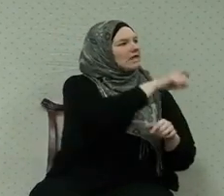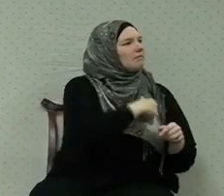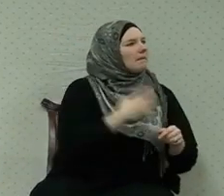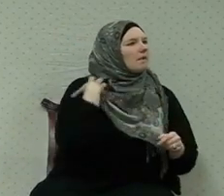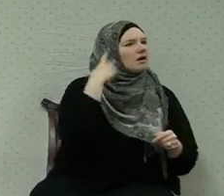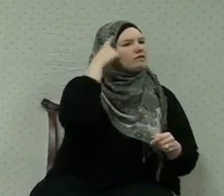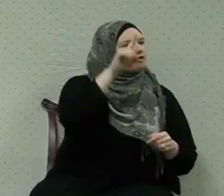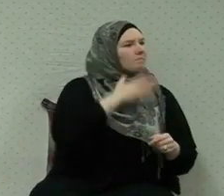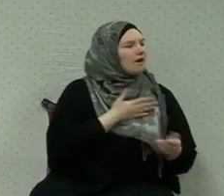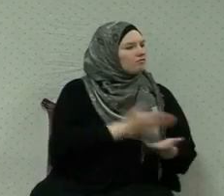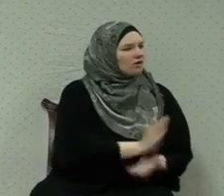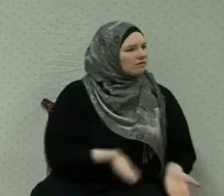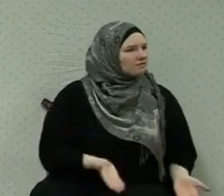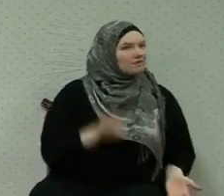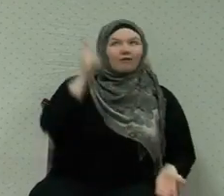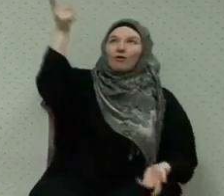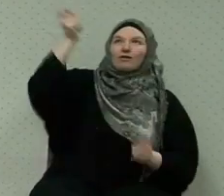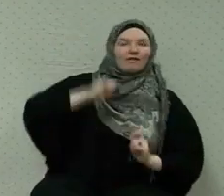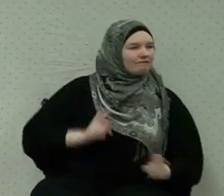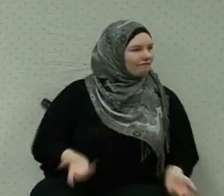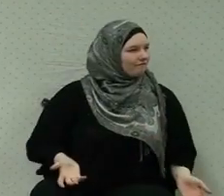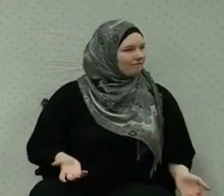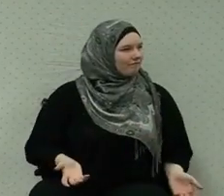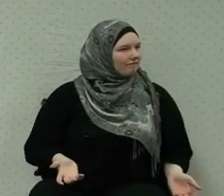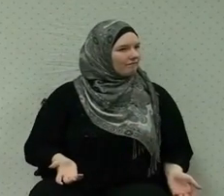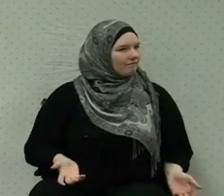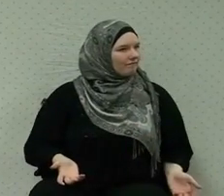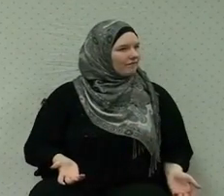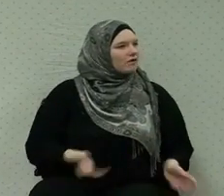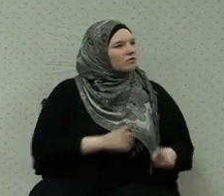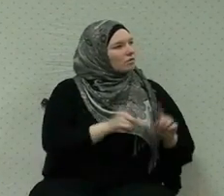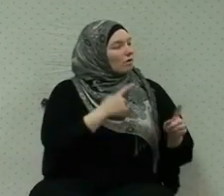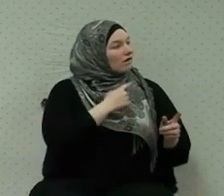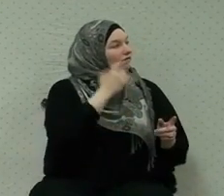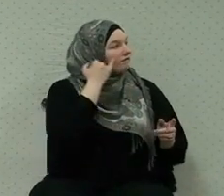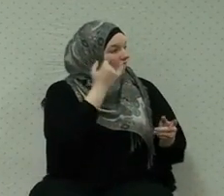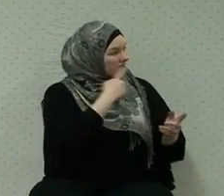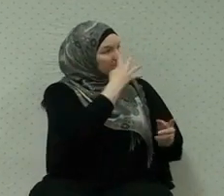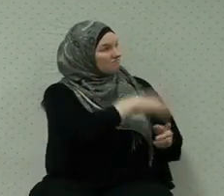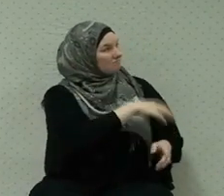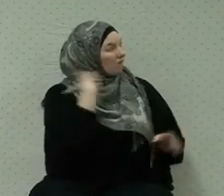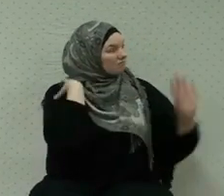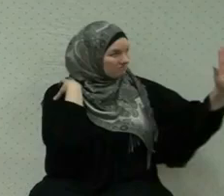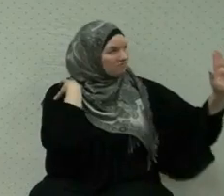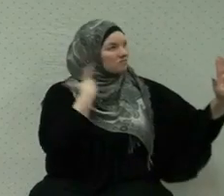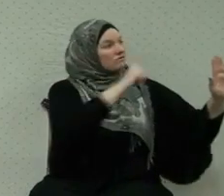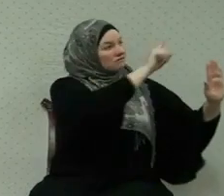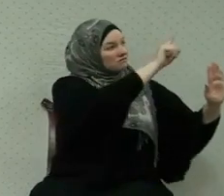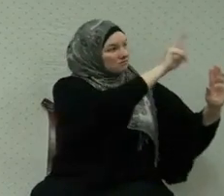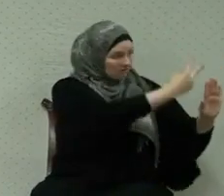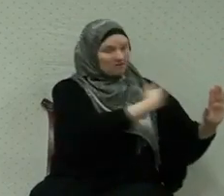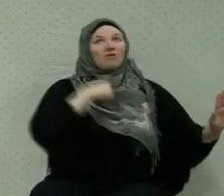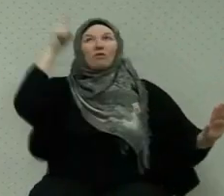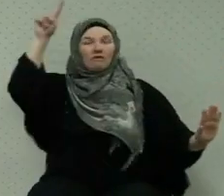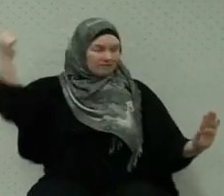for my right. Self-defeating. As a person who lives in this nation,